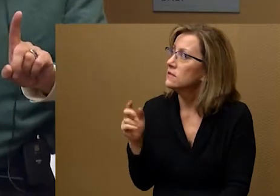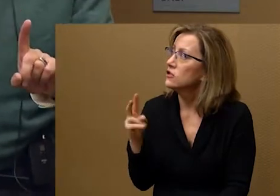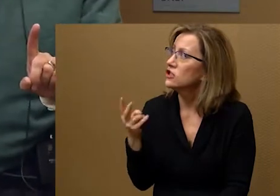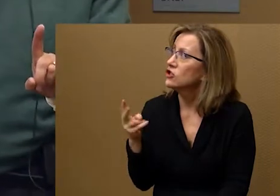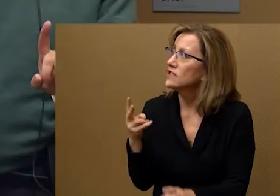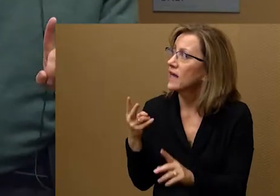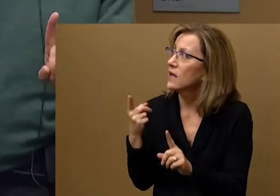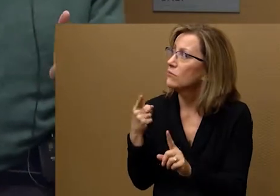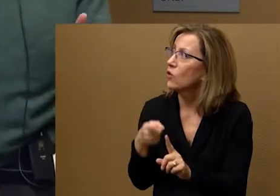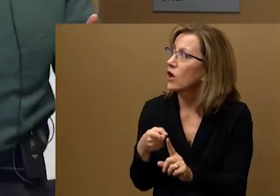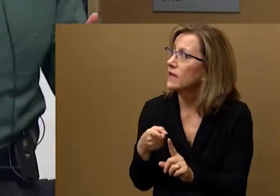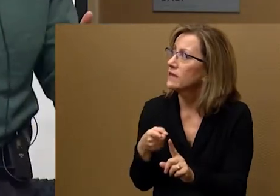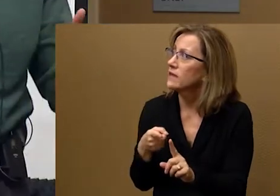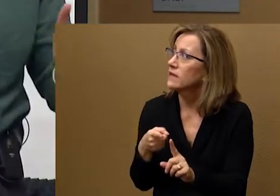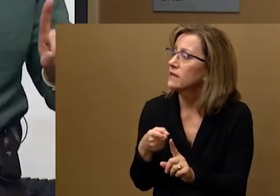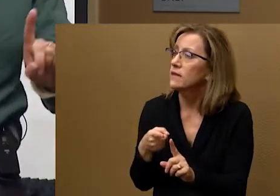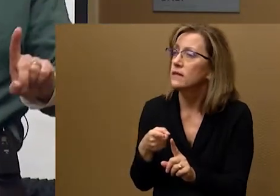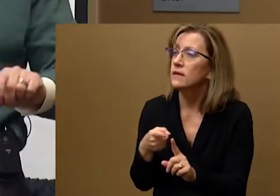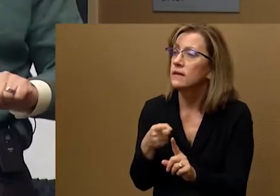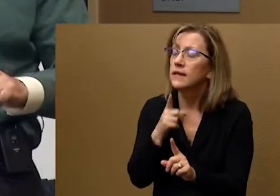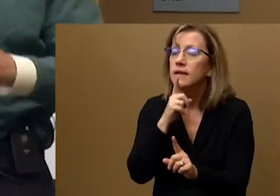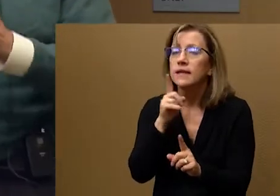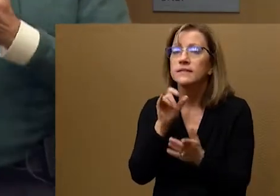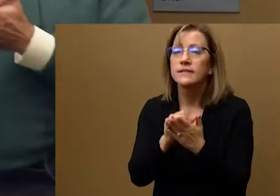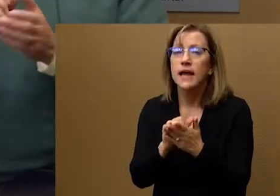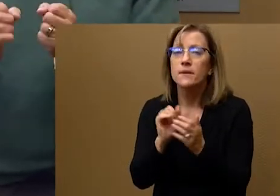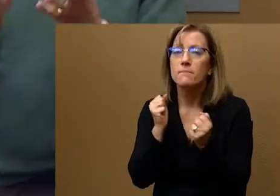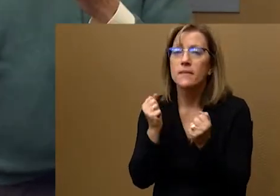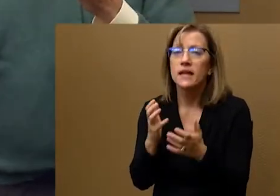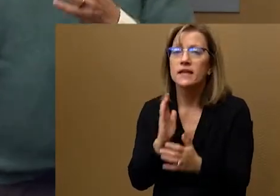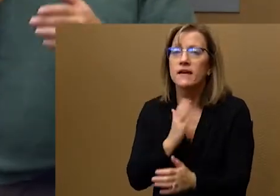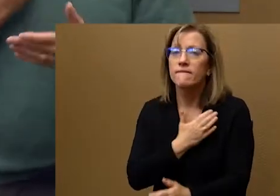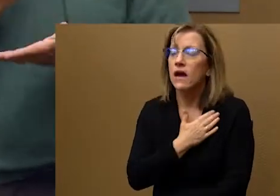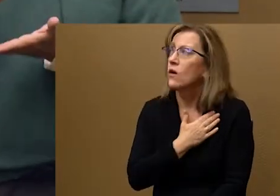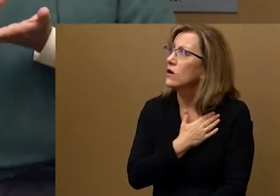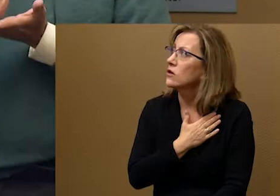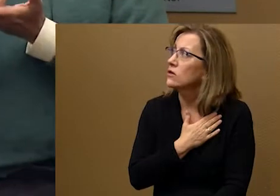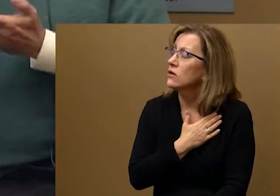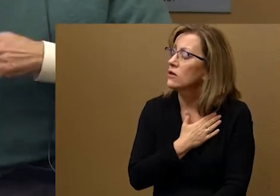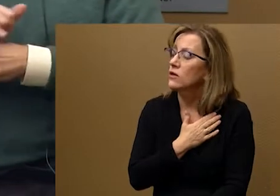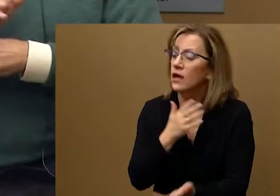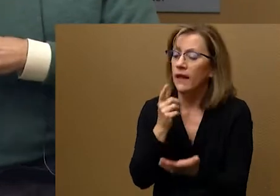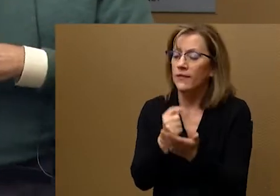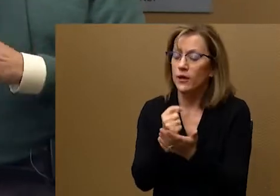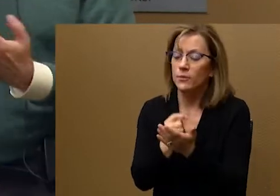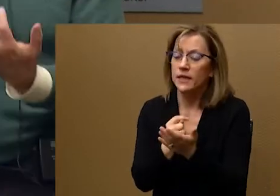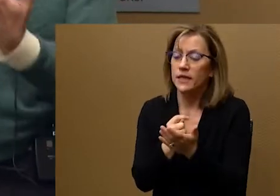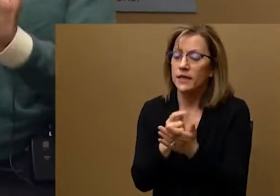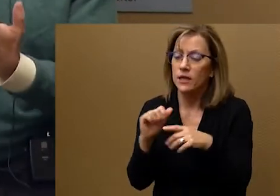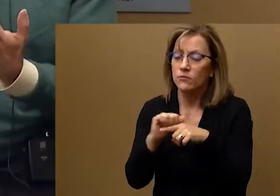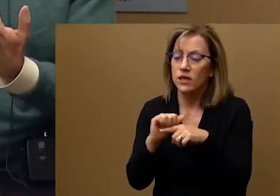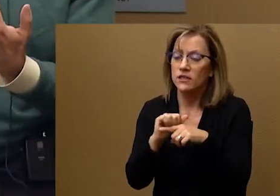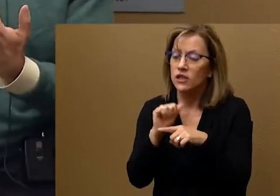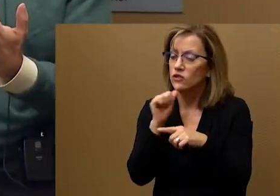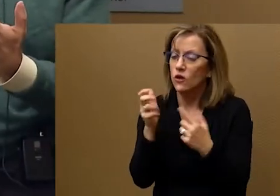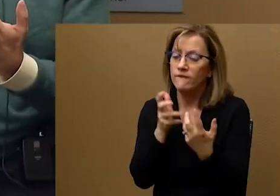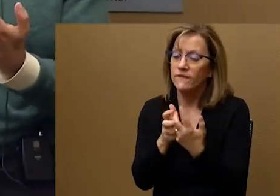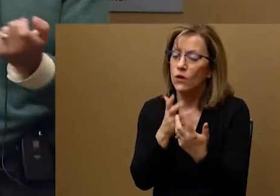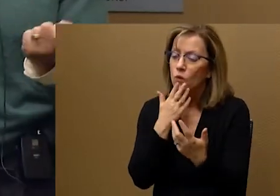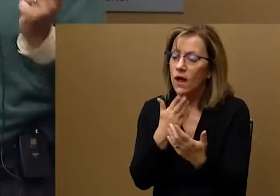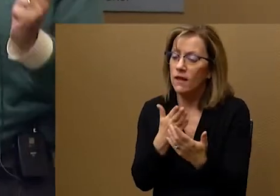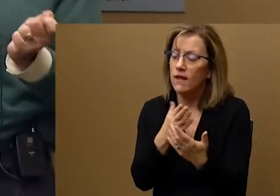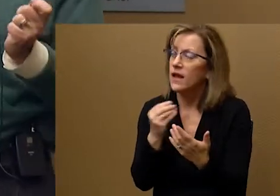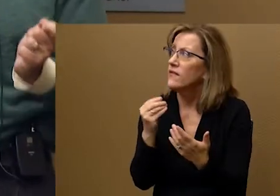So I believe your second point is, I believe, is that many of our therapy practices